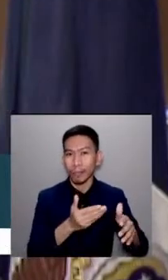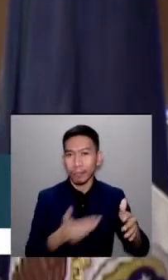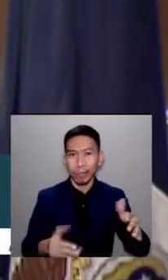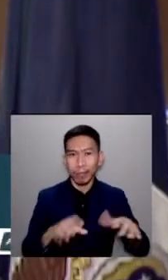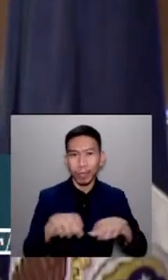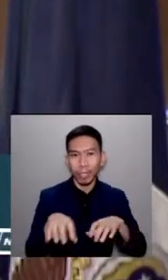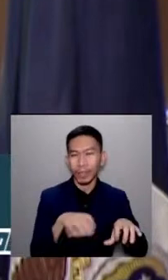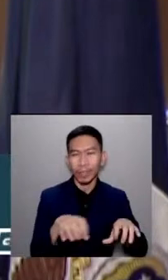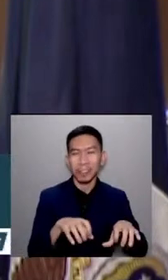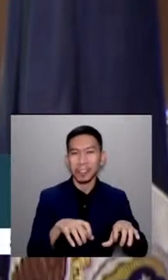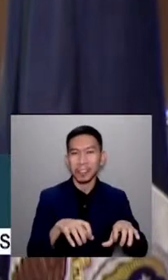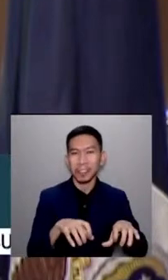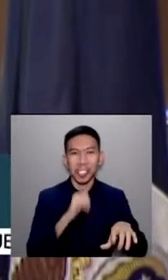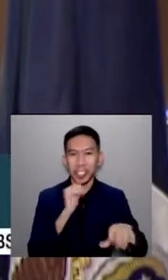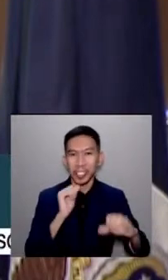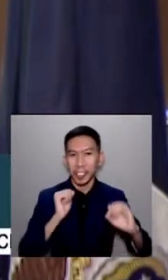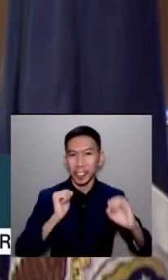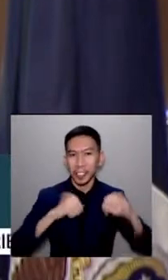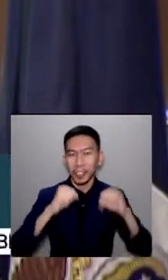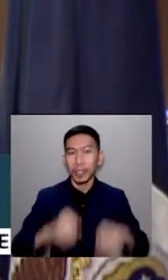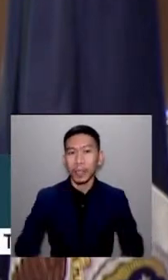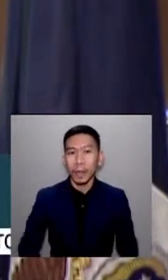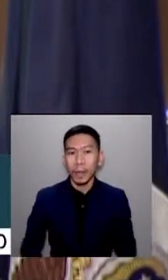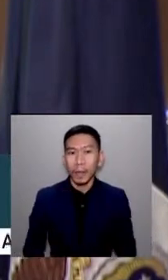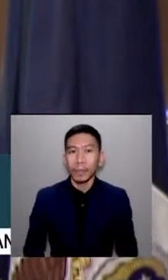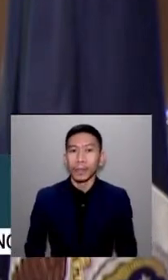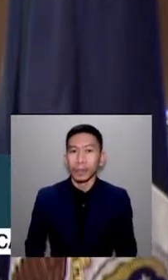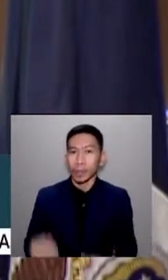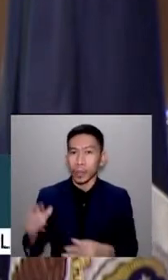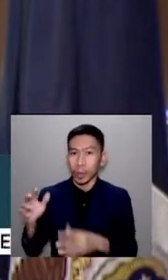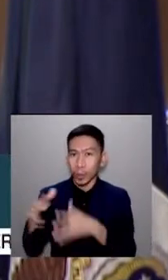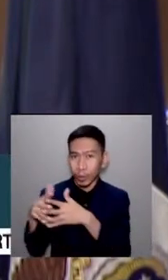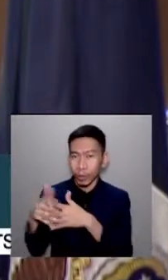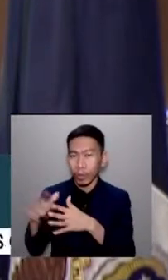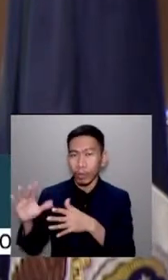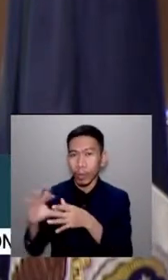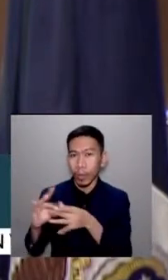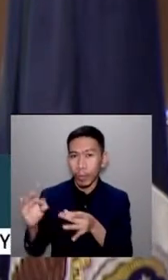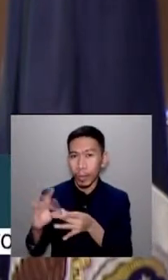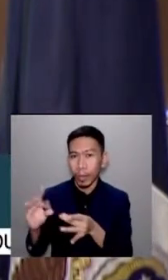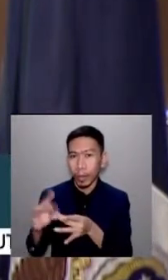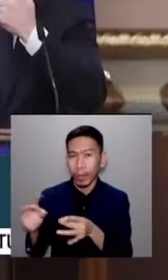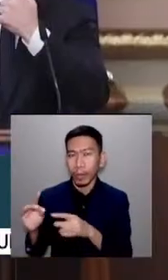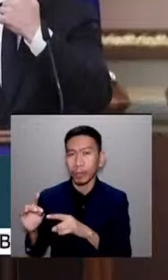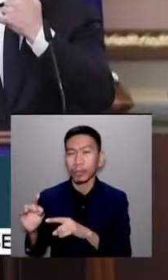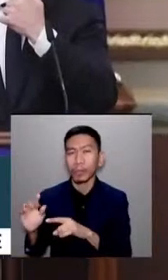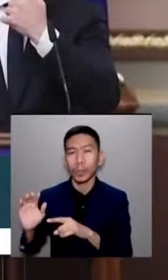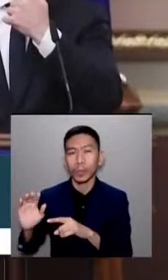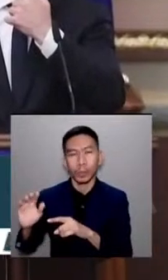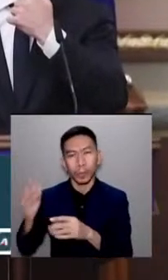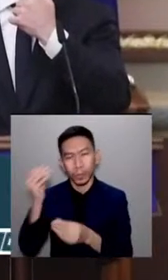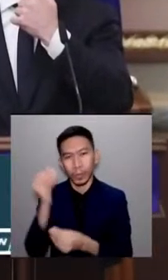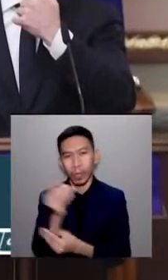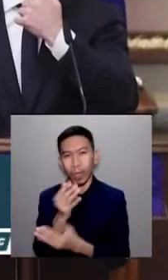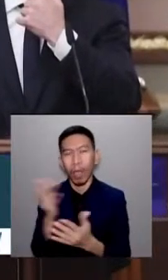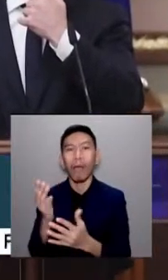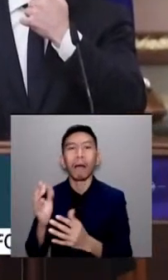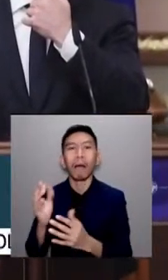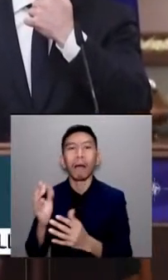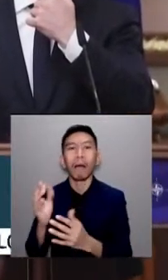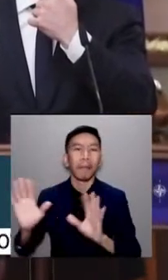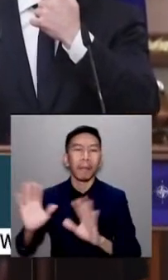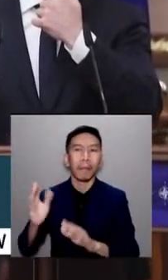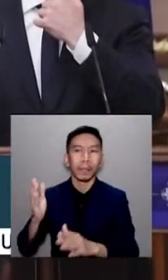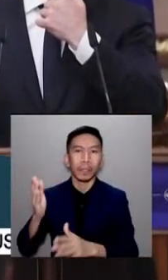U.S. Secretary of State Antony Blinken, while not disclosing the specifics of the U.S. response, made it clear that blocking the expansion